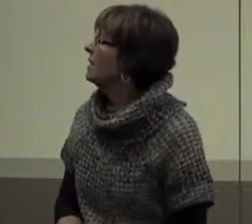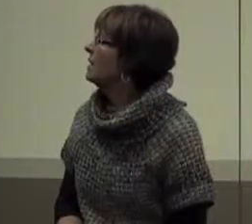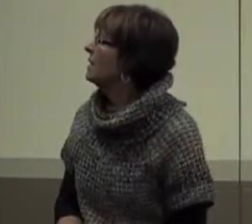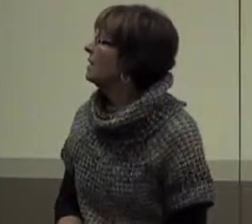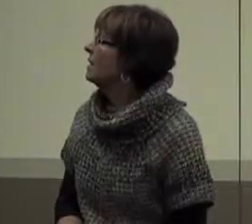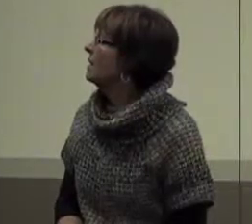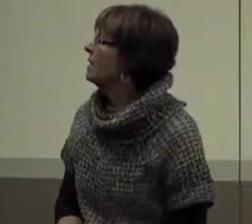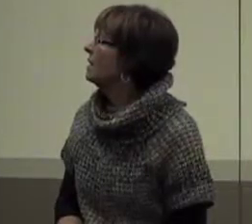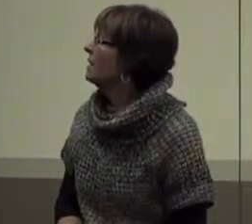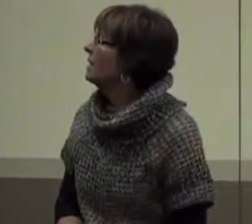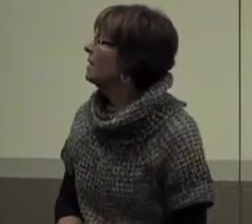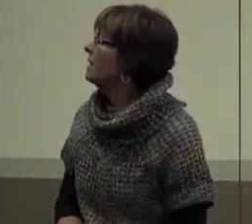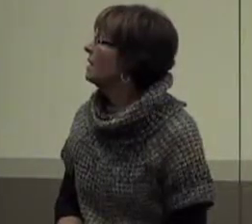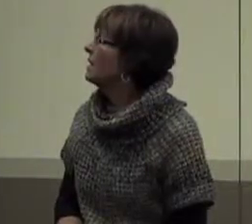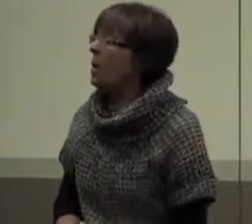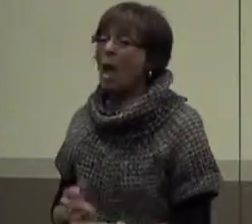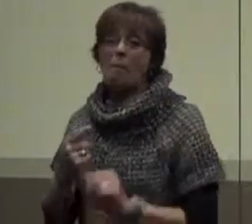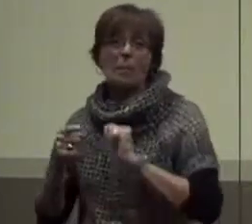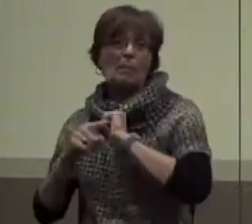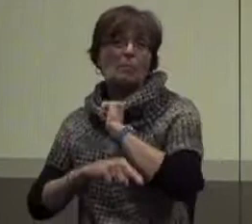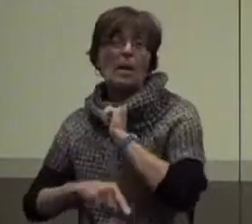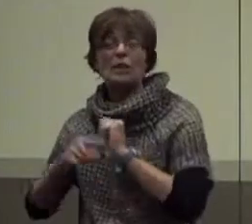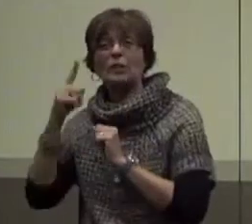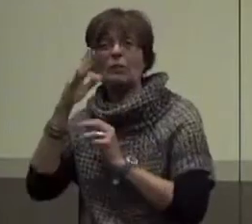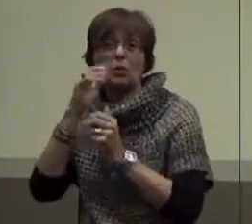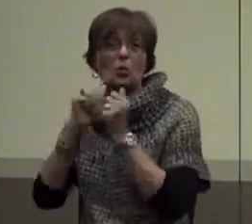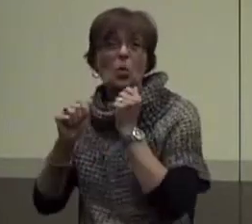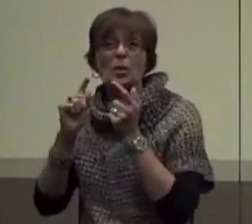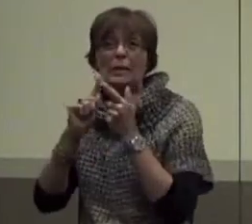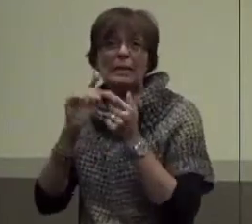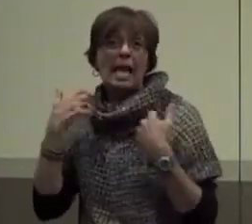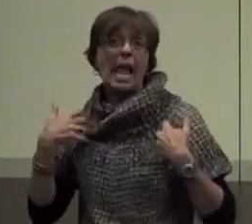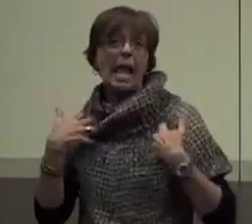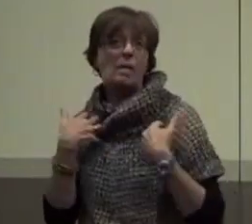Oh man, I'm being punished for cruelty to animals.